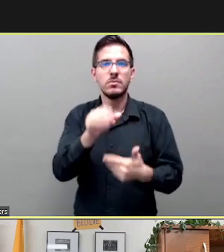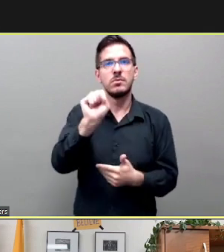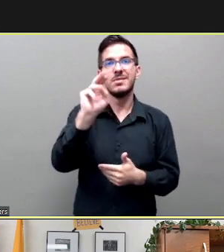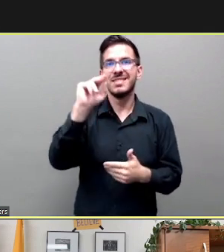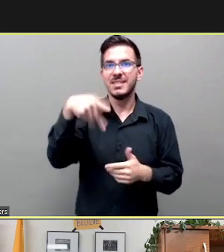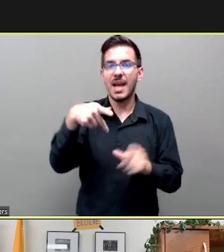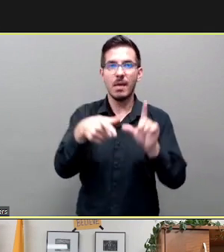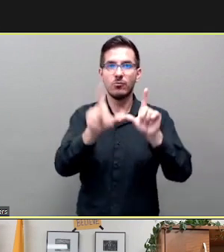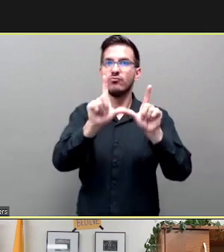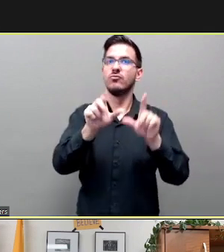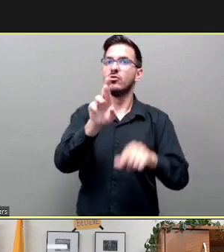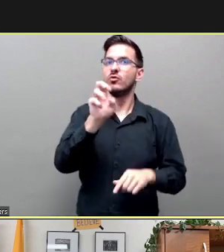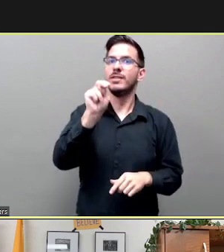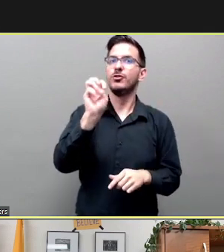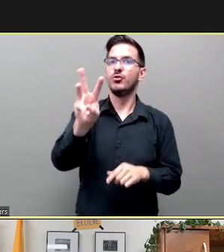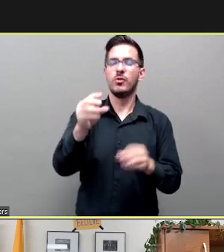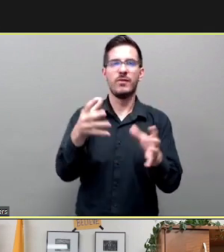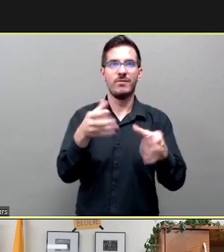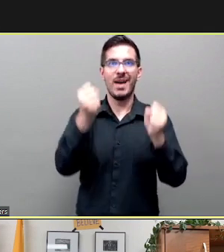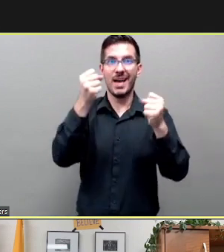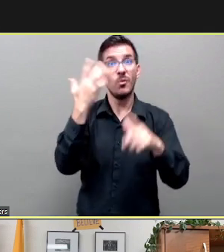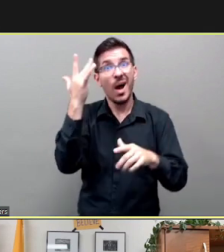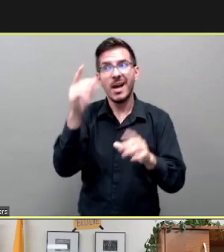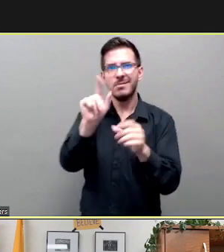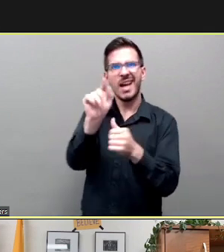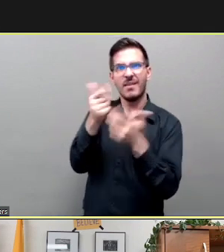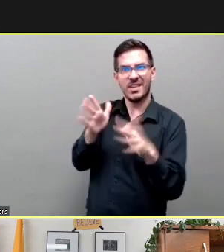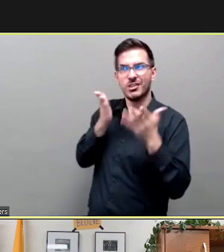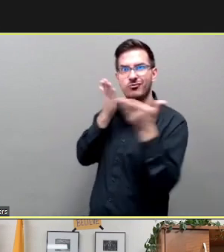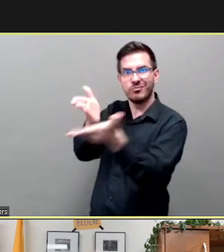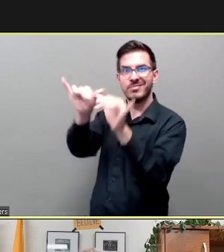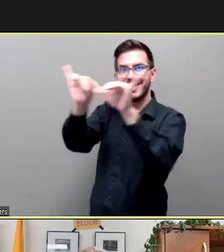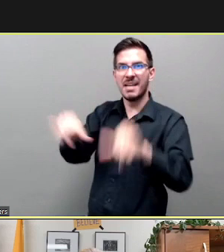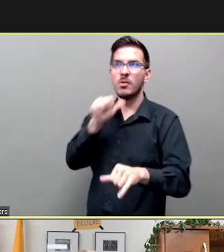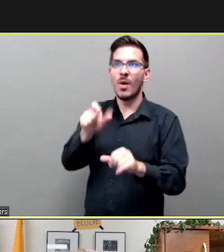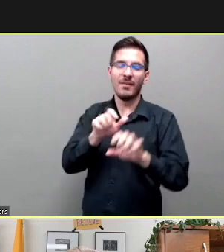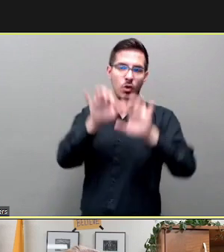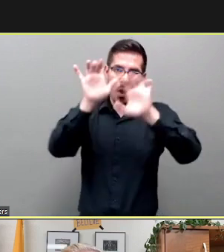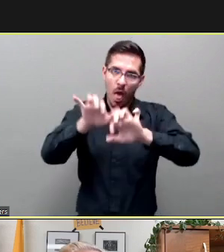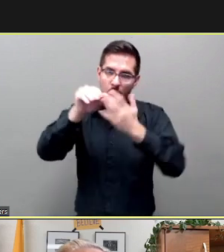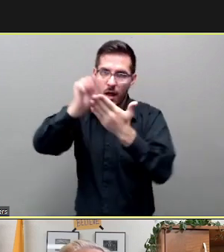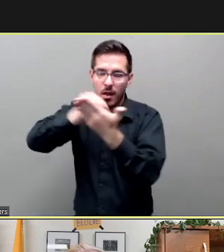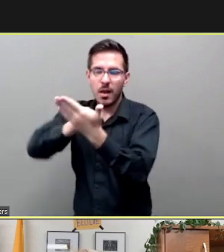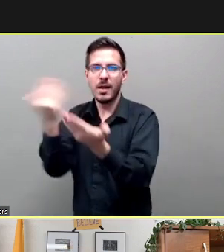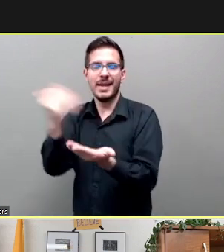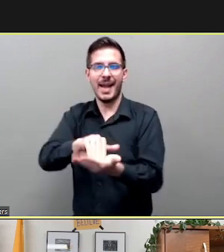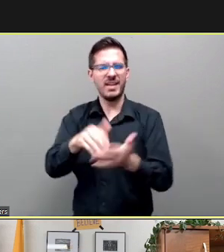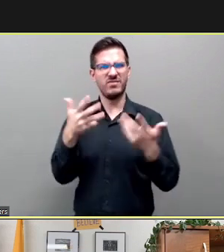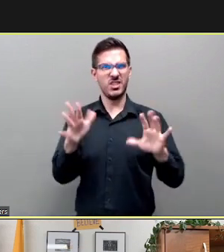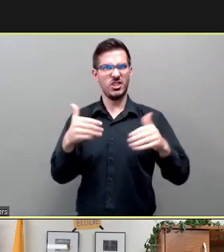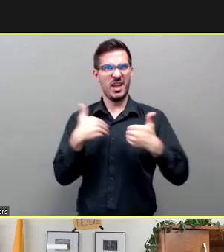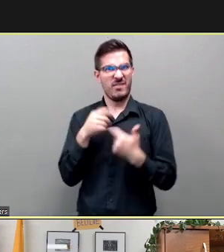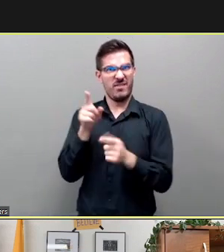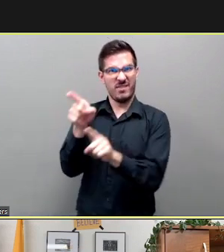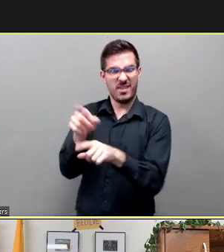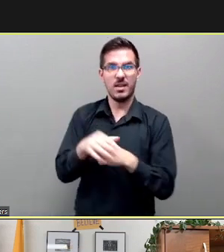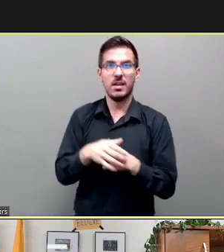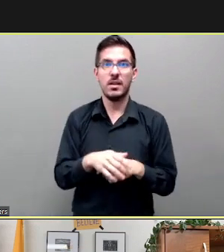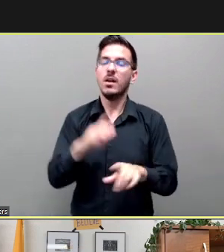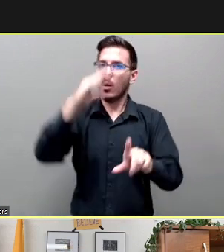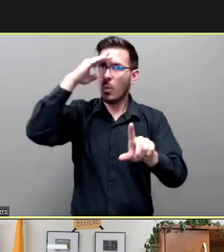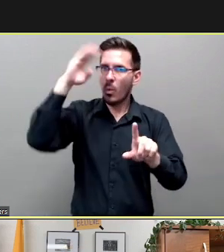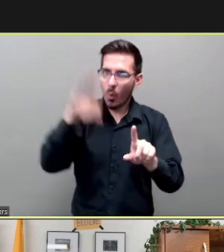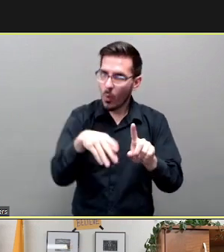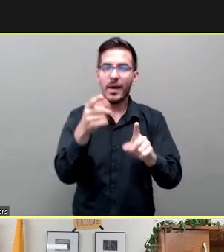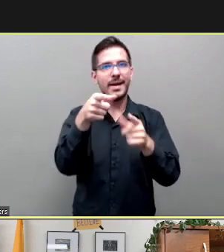much faster because all of the data is already in the system. We don't have to manually enter it, but we also are aware that not everybody has internet coverage where they